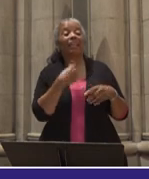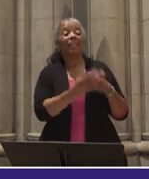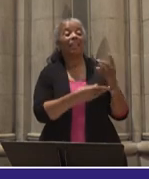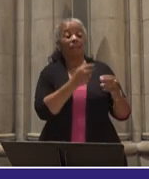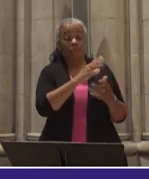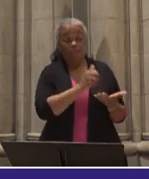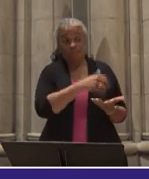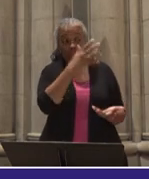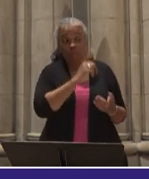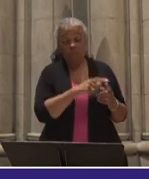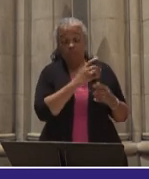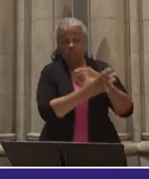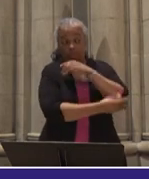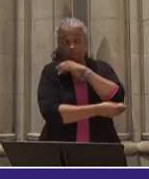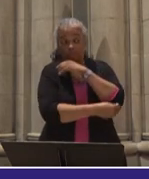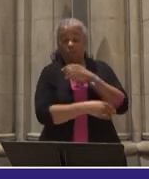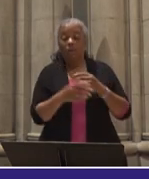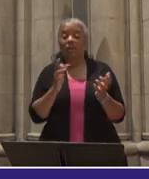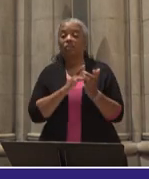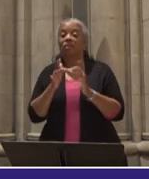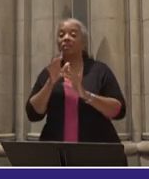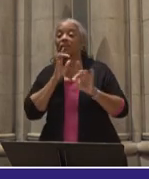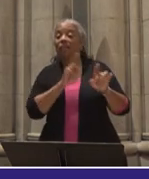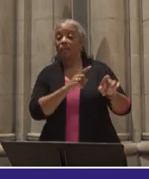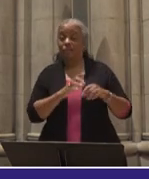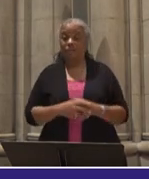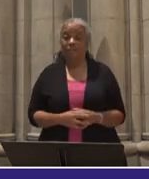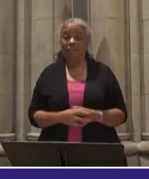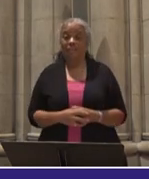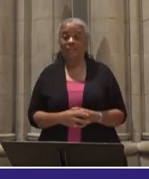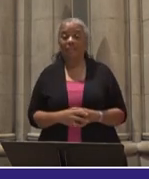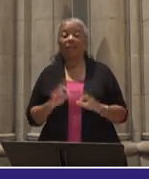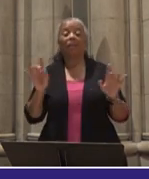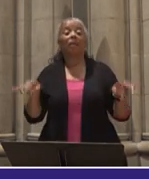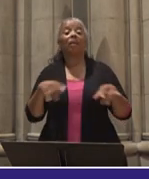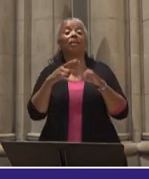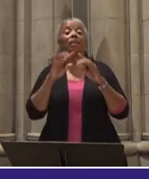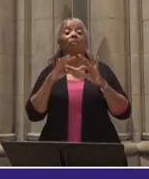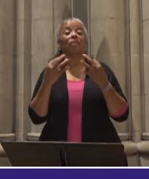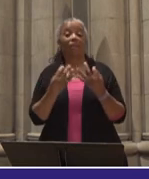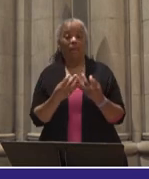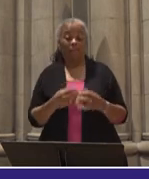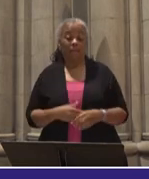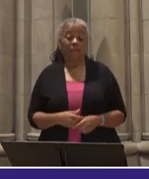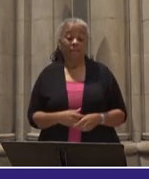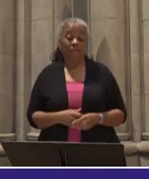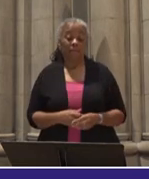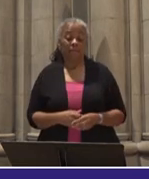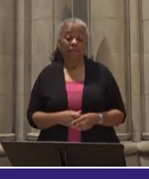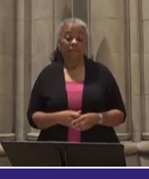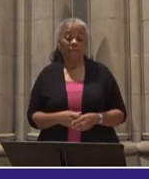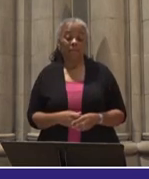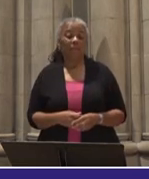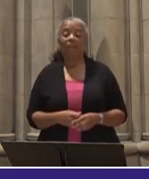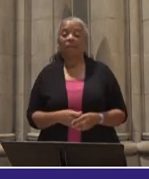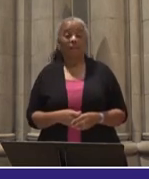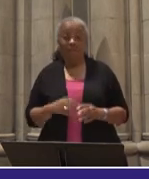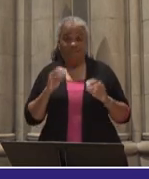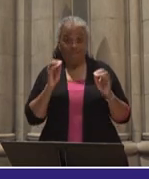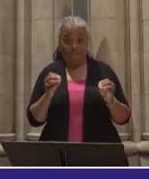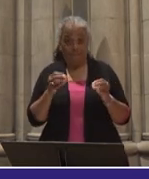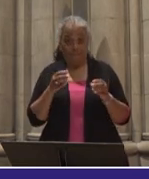poor, Jesus answered. Cathedral family, there's no way around